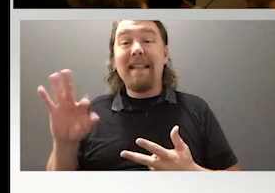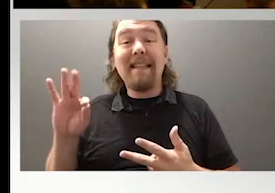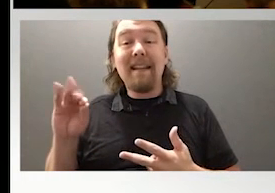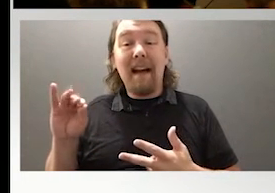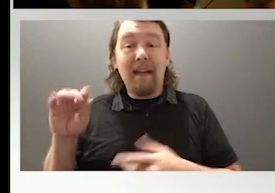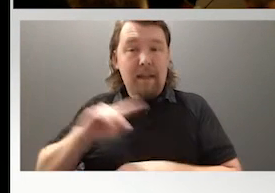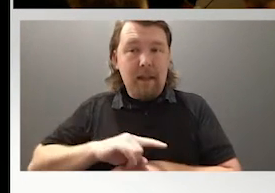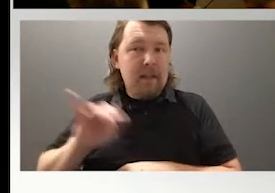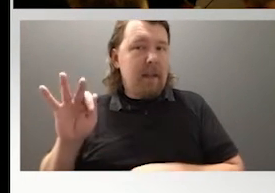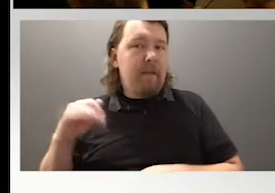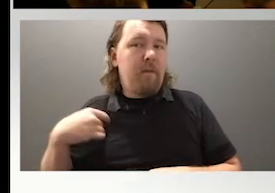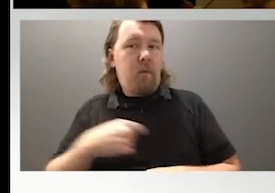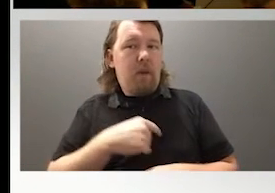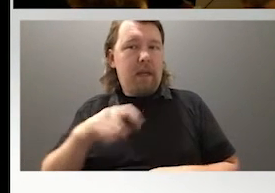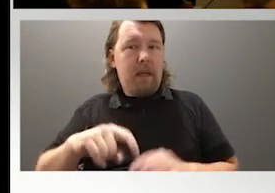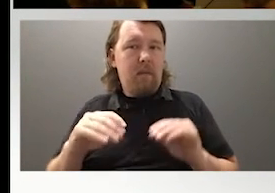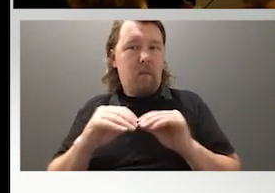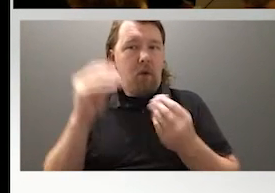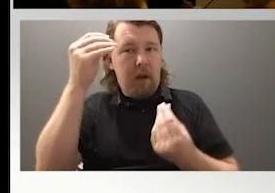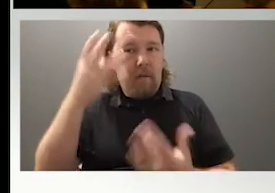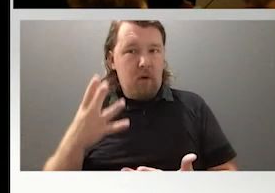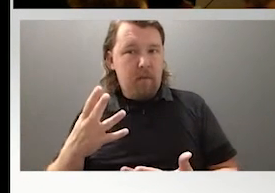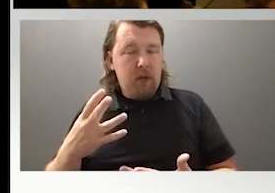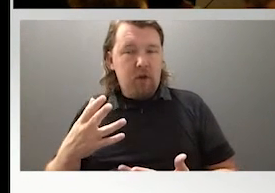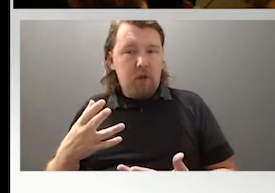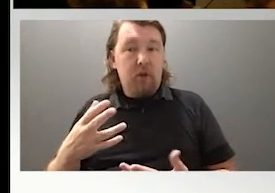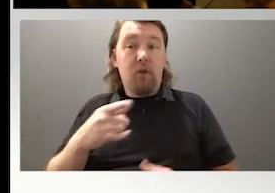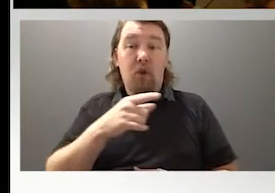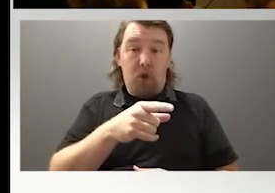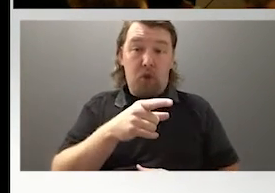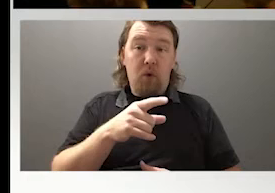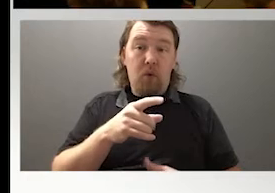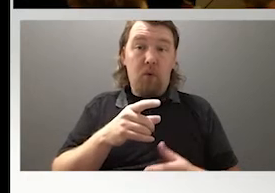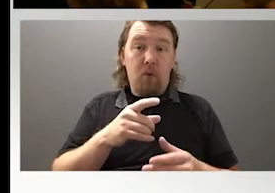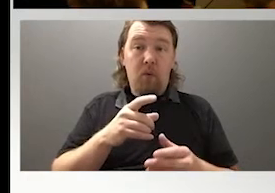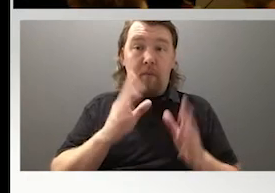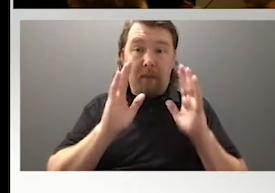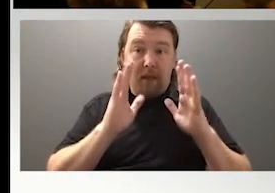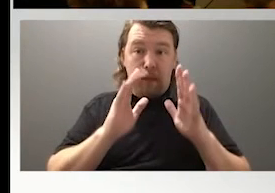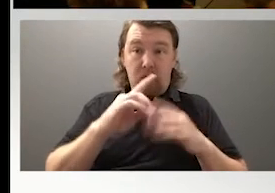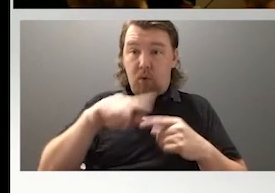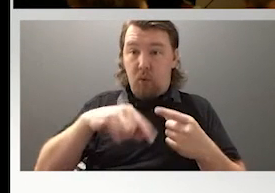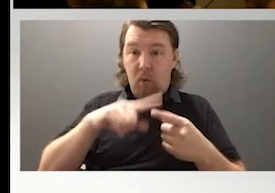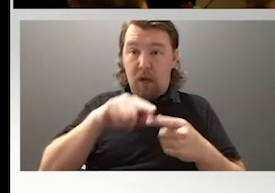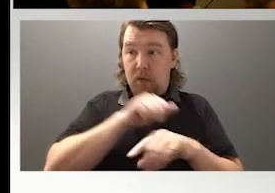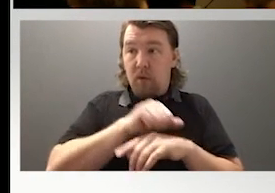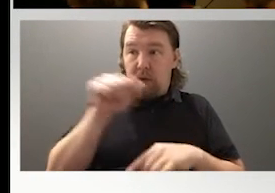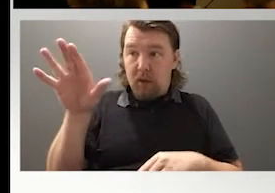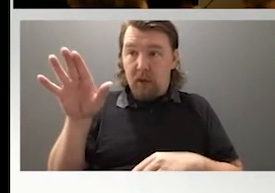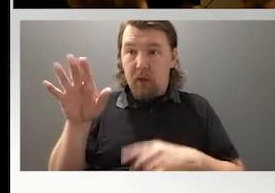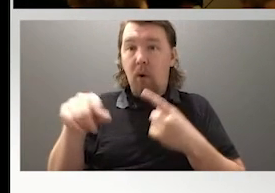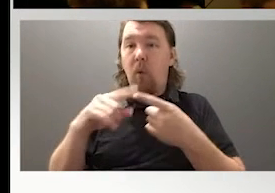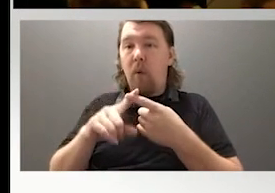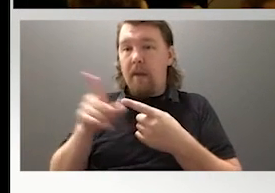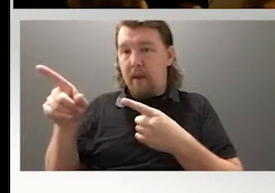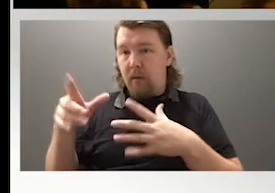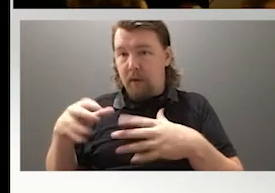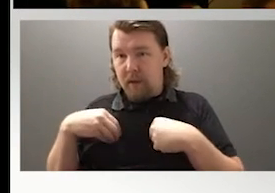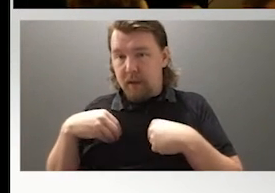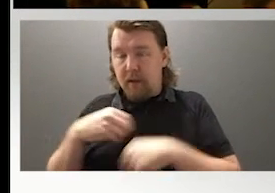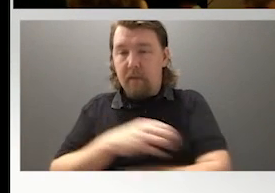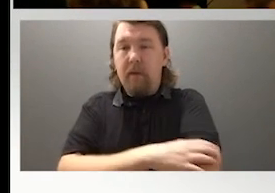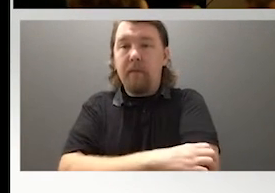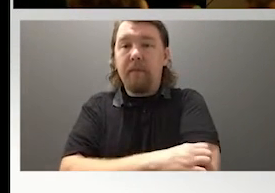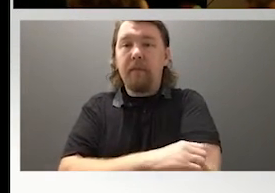information. So if you keep track of when you submitted an application, when it was received at the regional